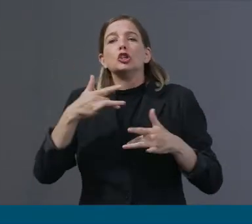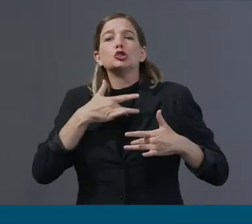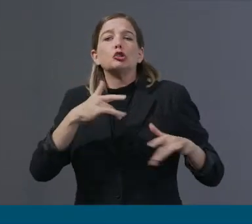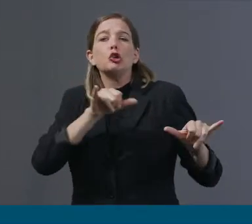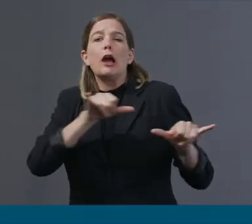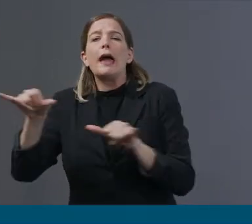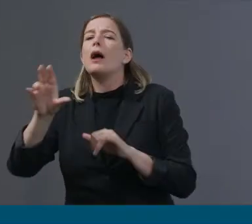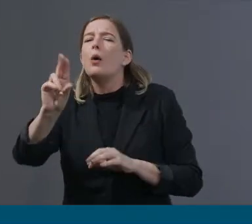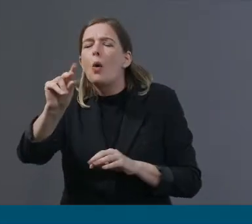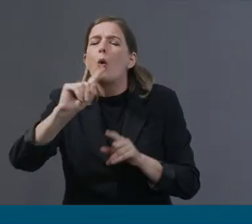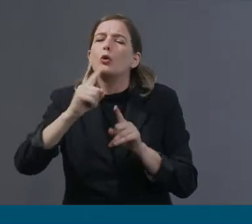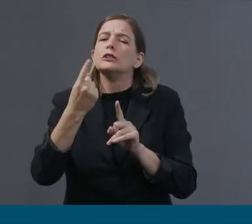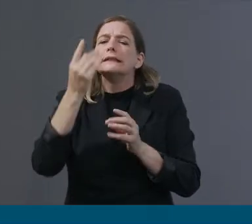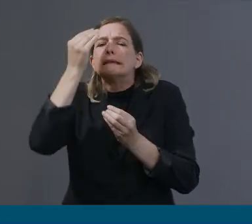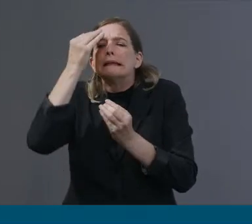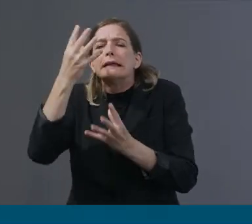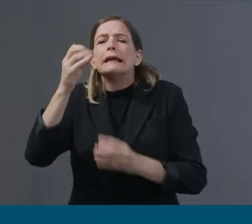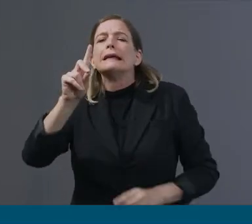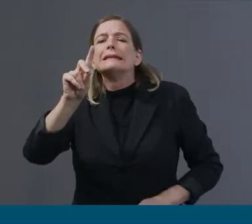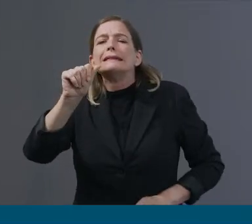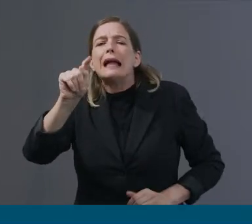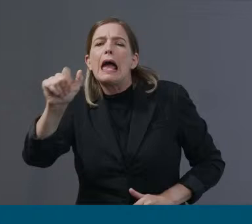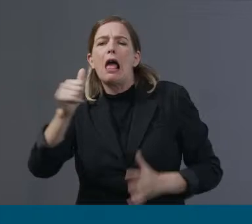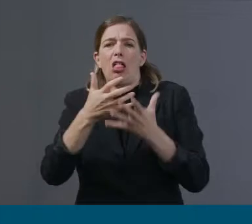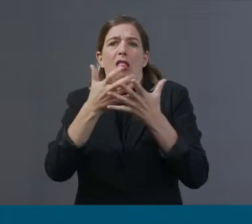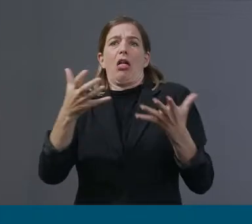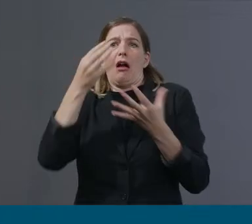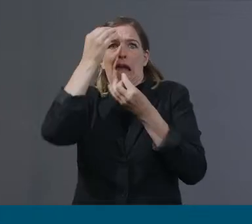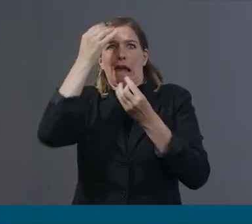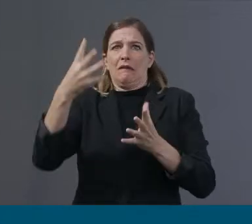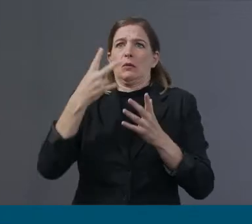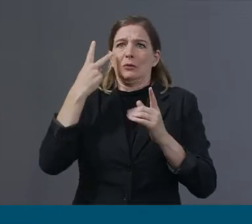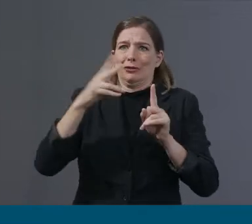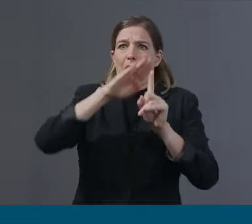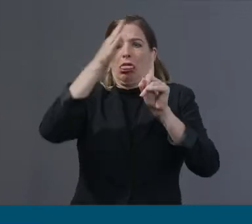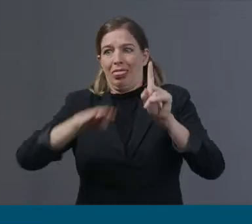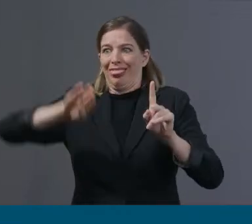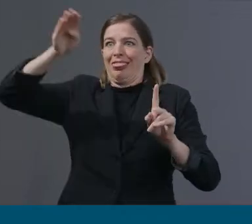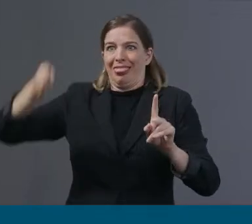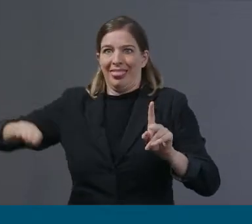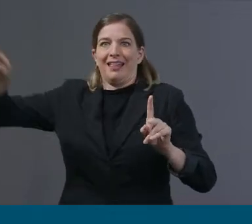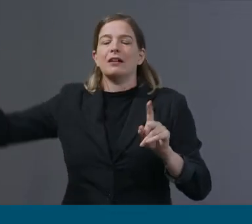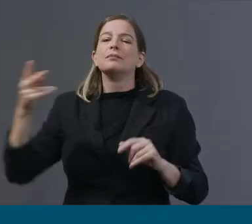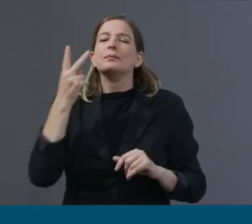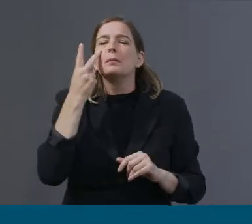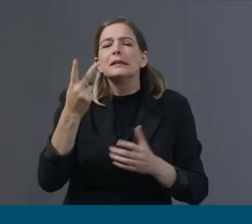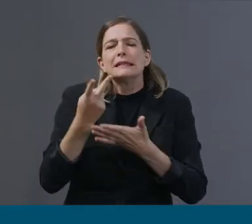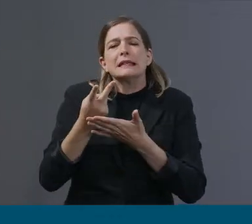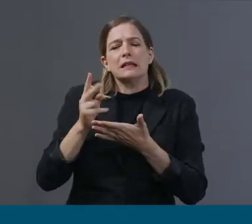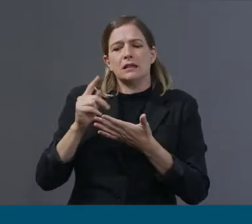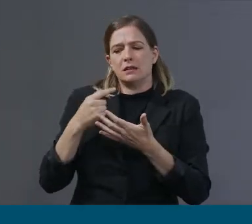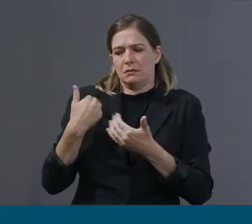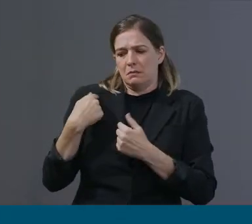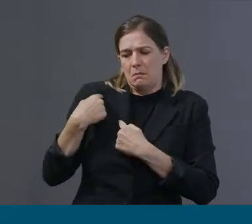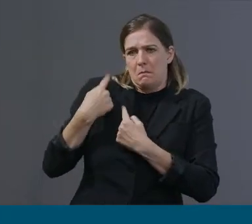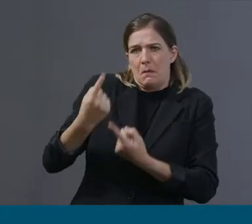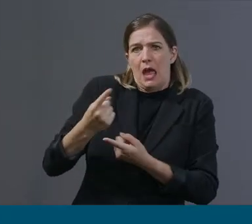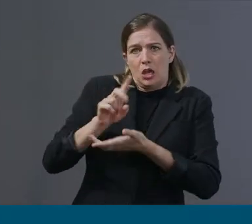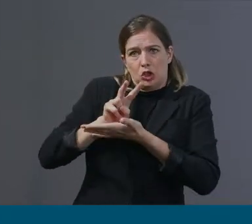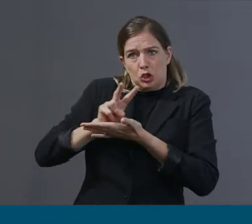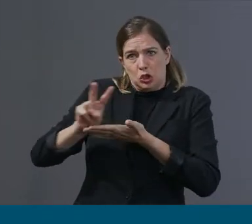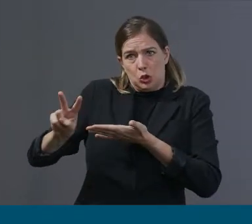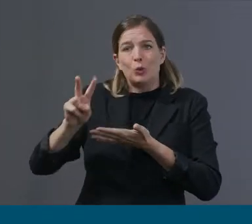information. On this graph, looking at the last two tranches of data, the last 2 weeks of data, there is a